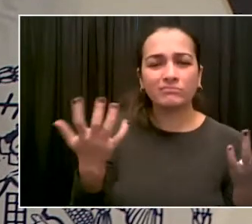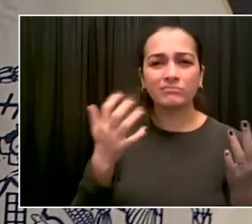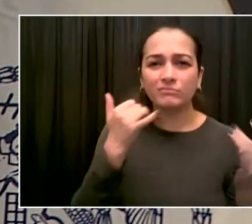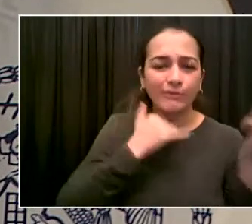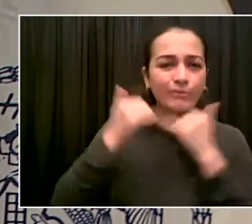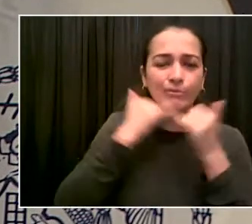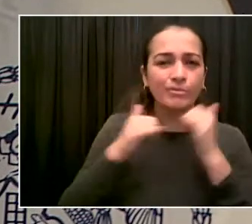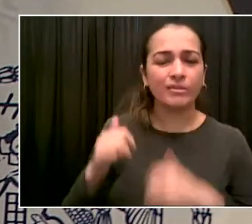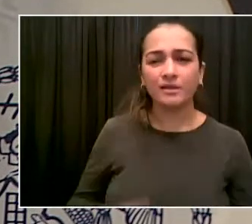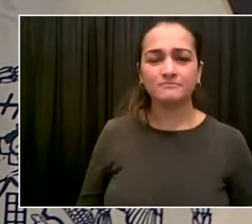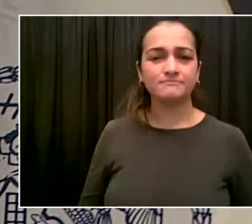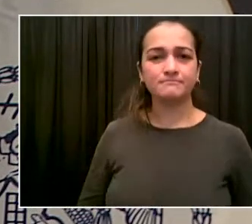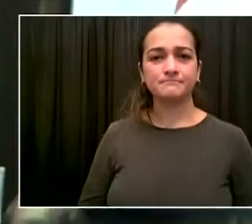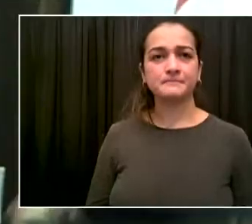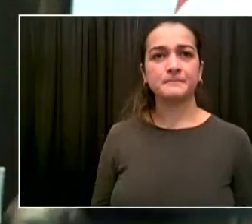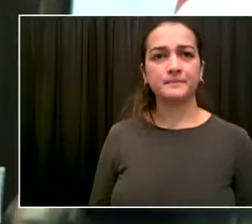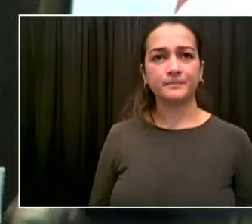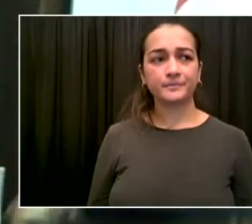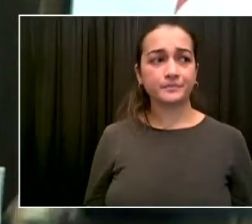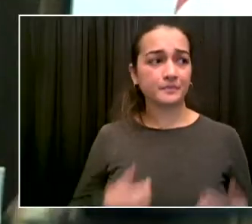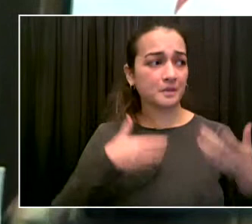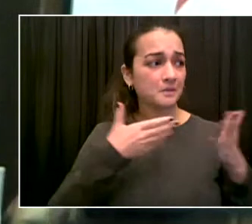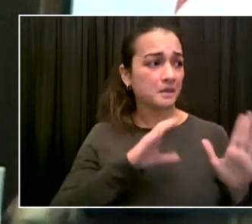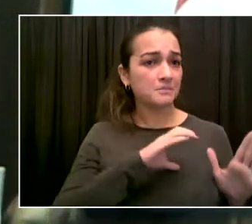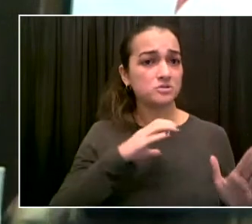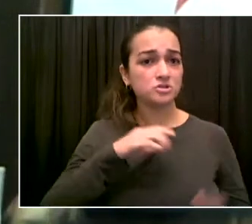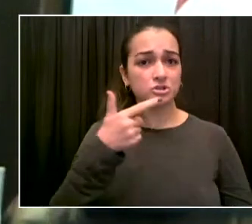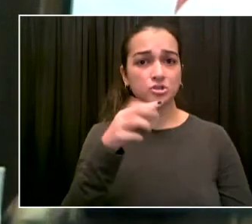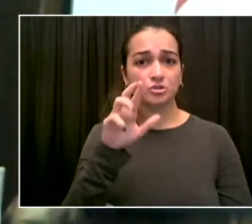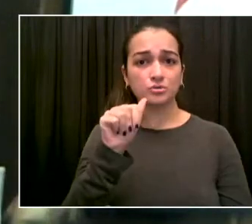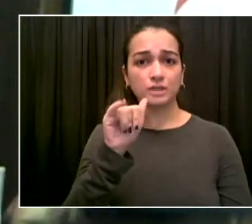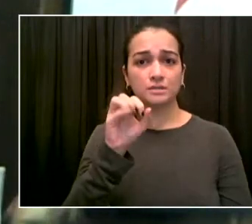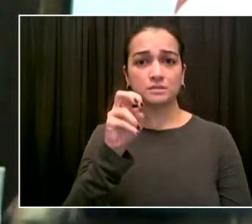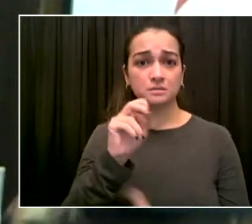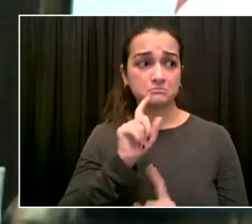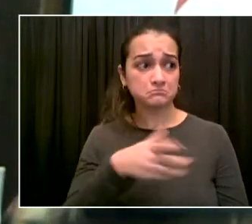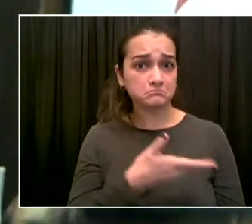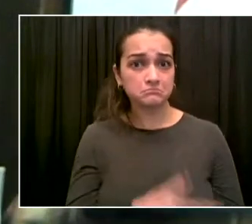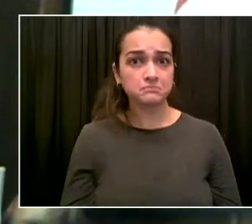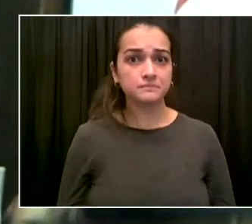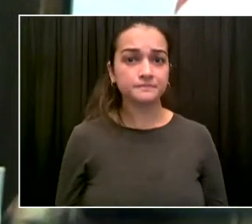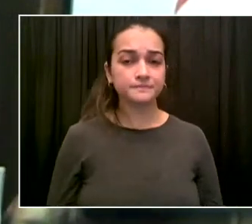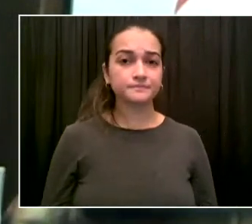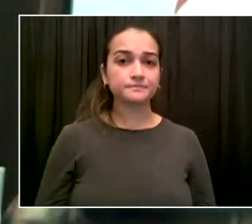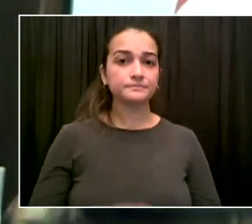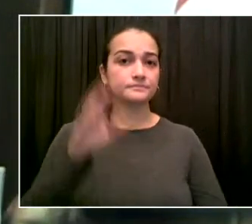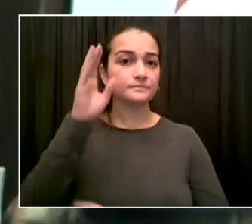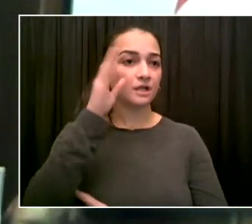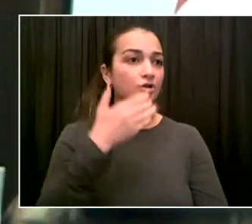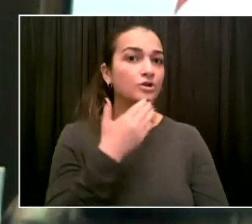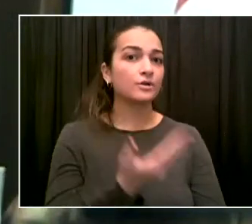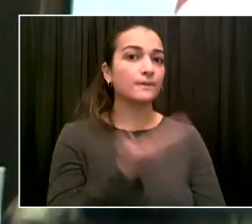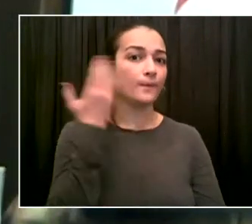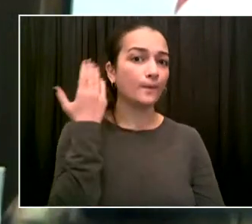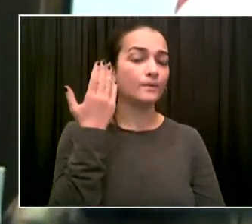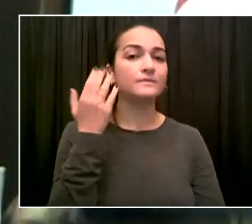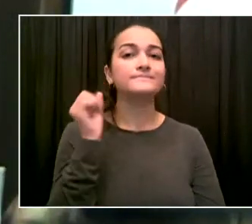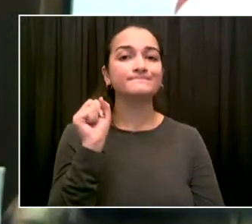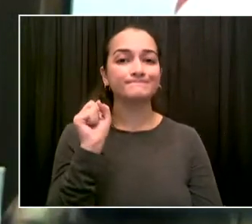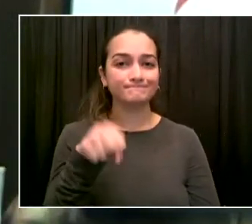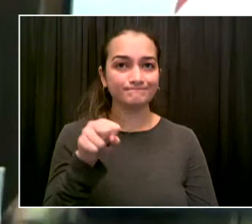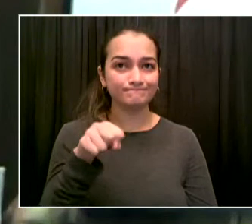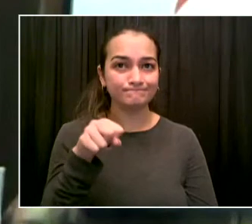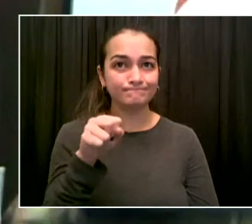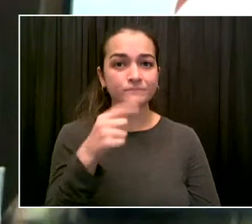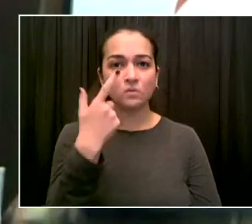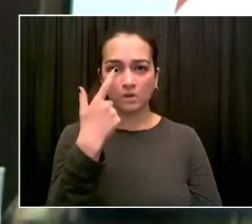Good morning, sir. Yes, we had one isolated incident where we had a place with a large number of trucks, some of them